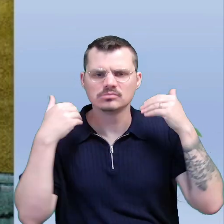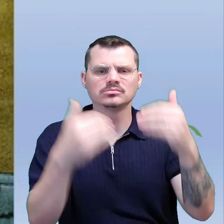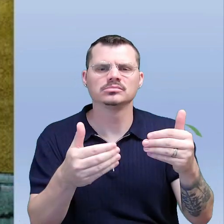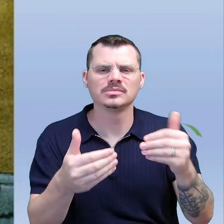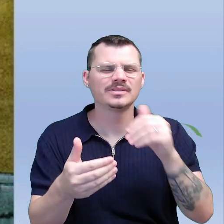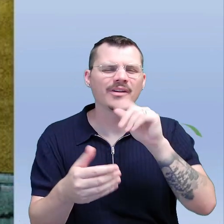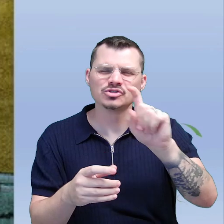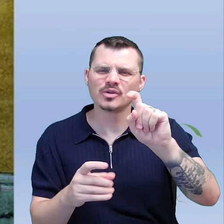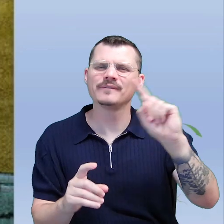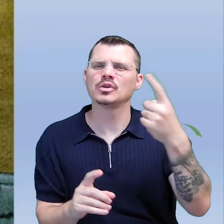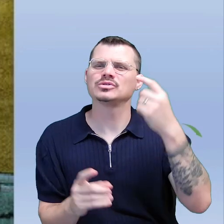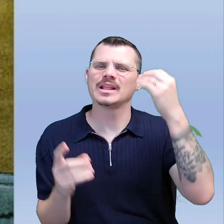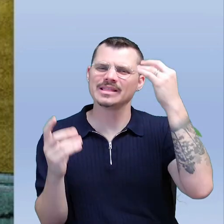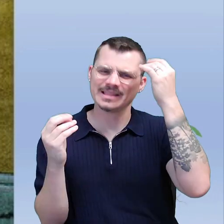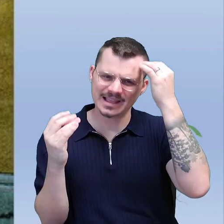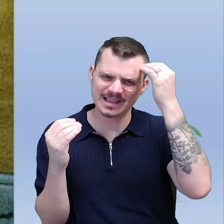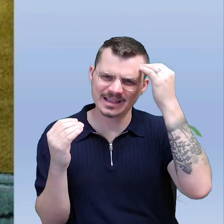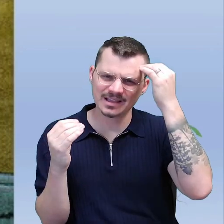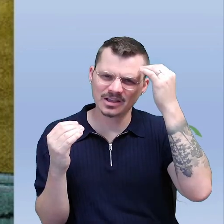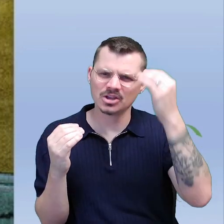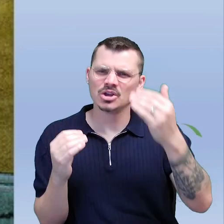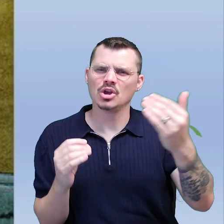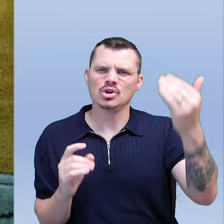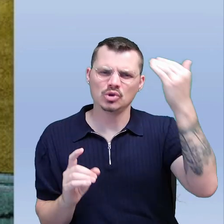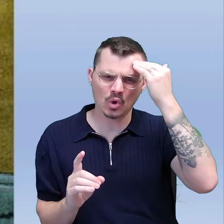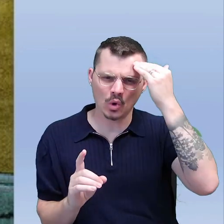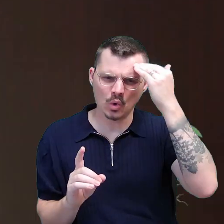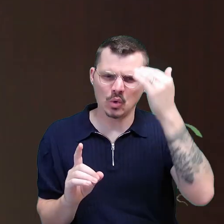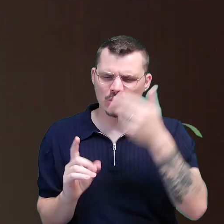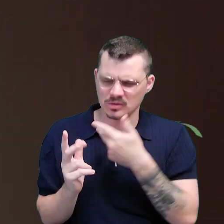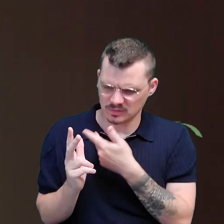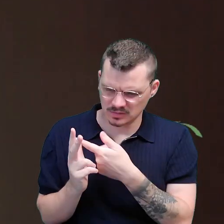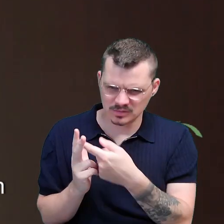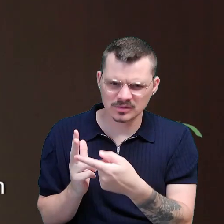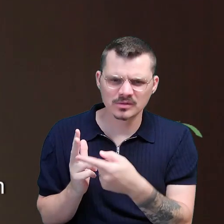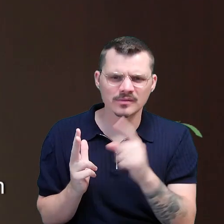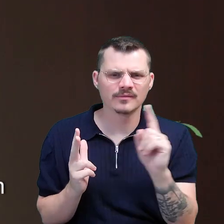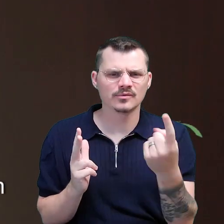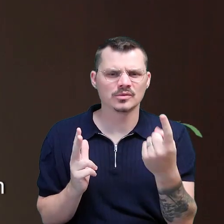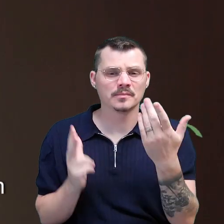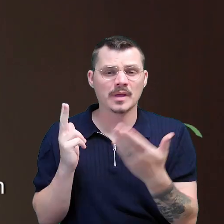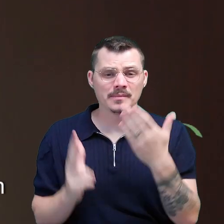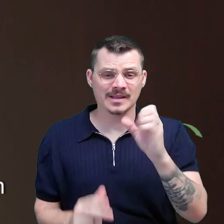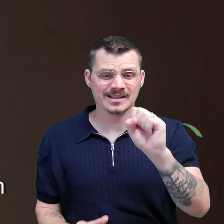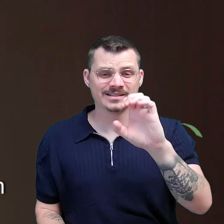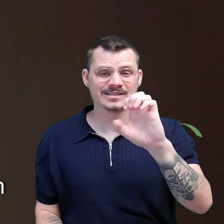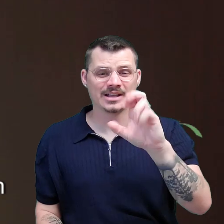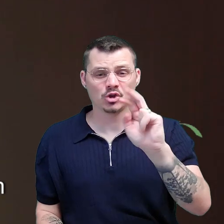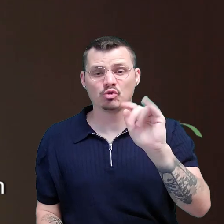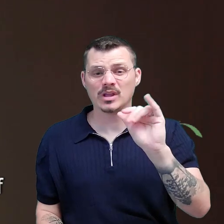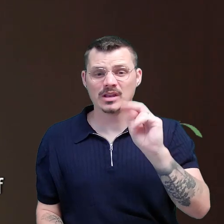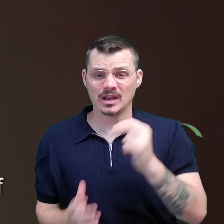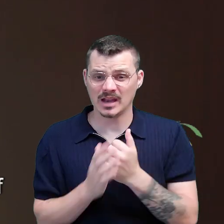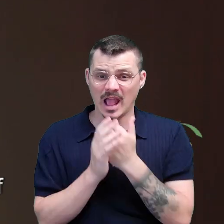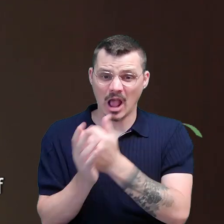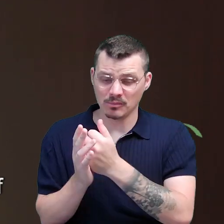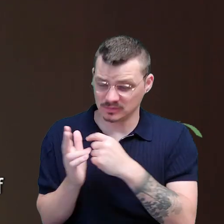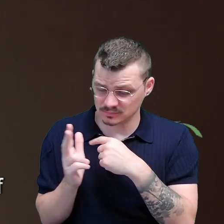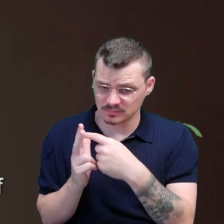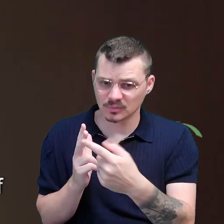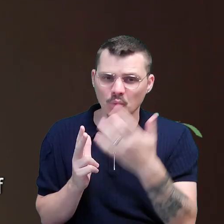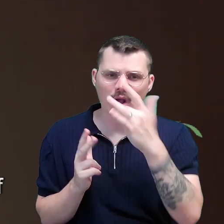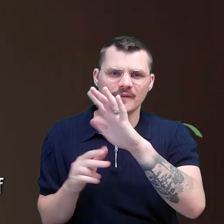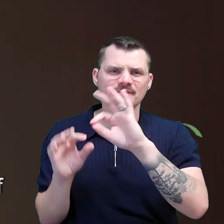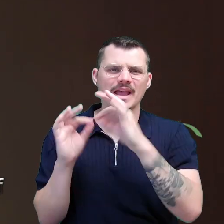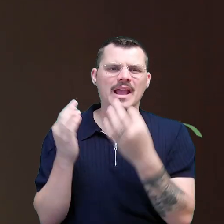without thinking about, wait, let's get to know these 3 people first. You know, maybe secretin helped them because they come